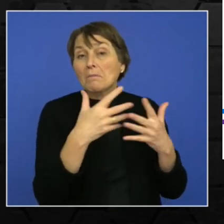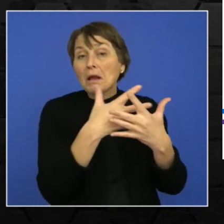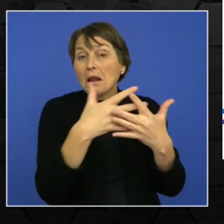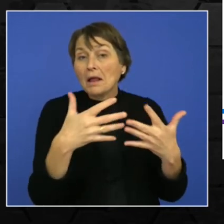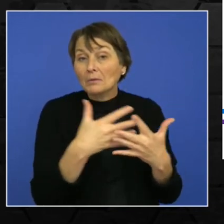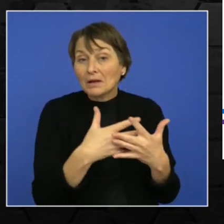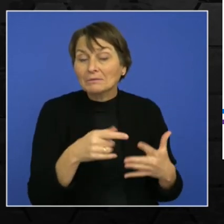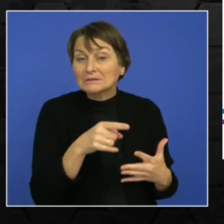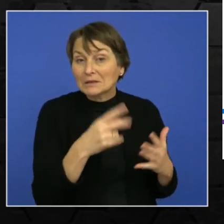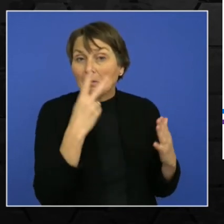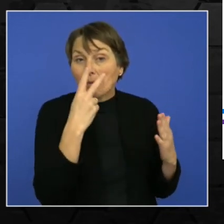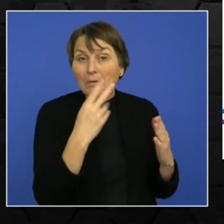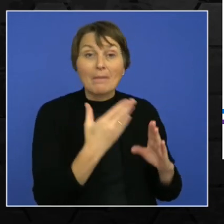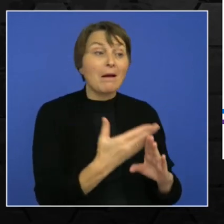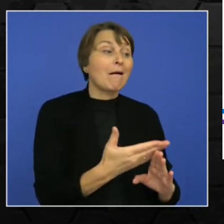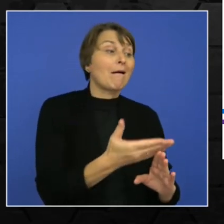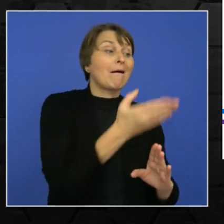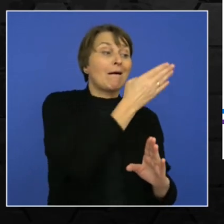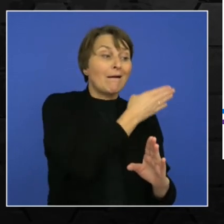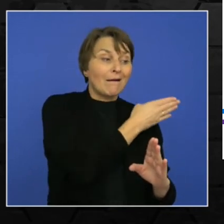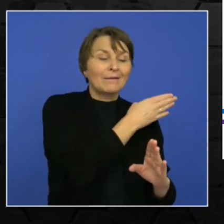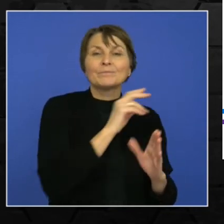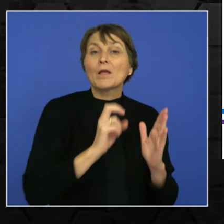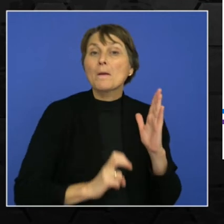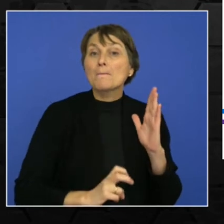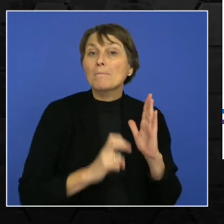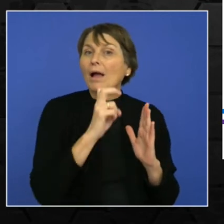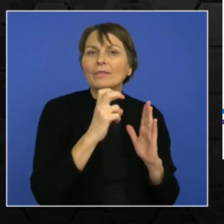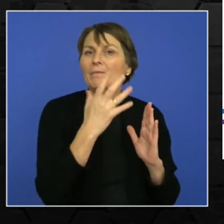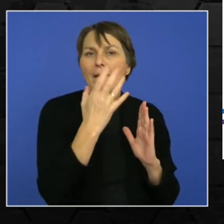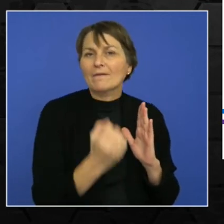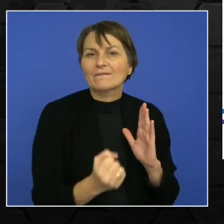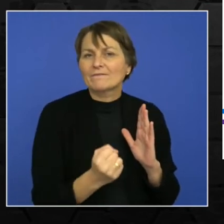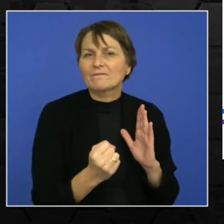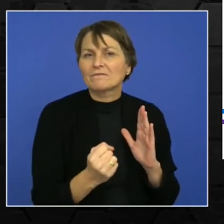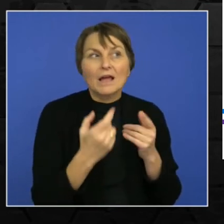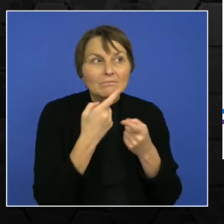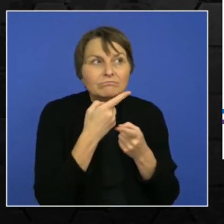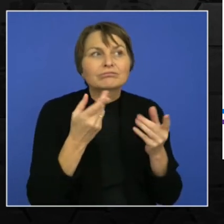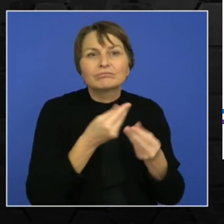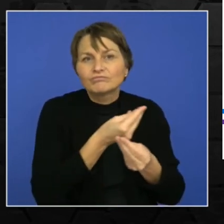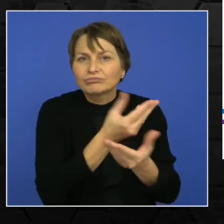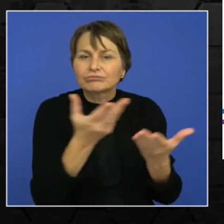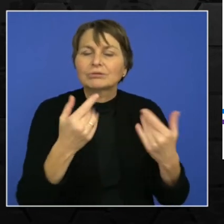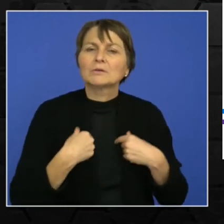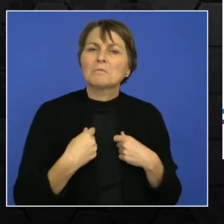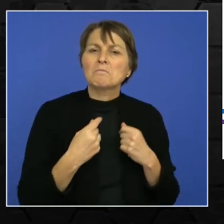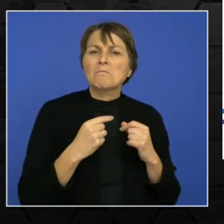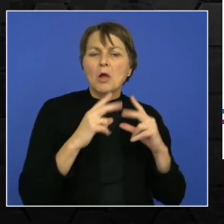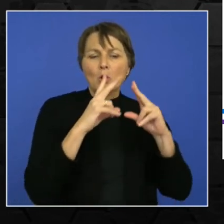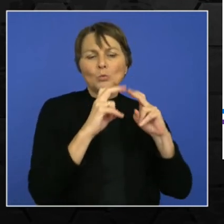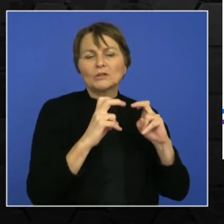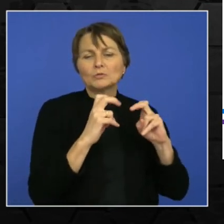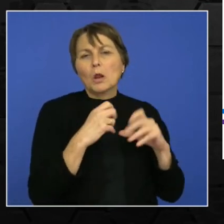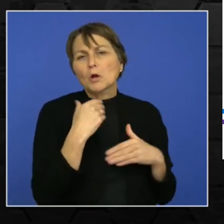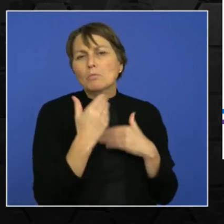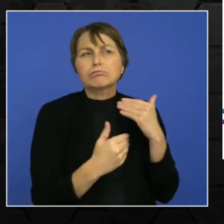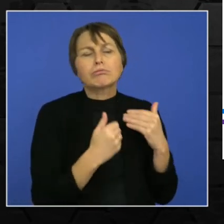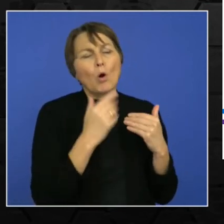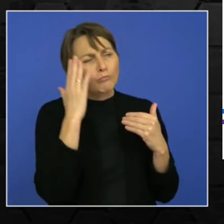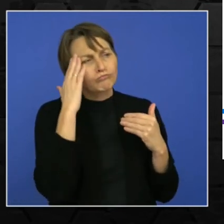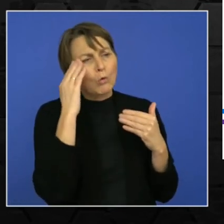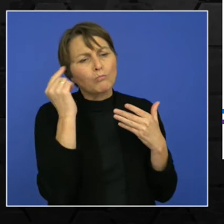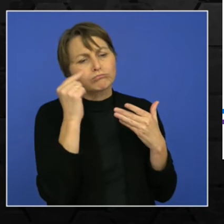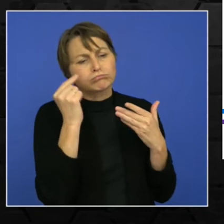in the days, Python wasn't that famous, and most researchers went on with whatever they felt comfortable at that time. And this